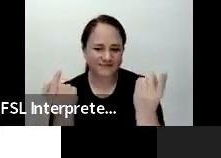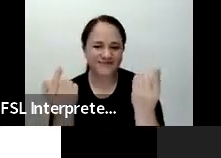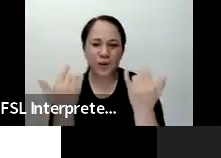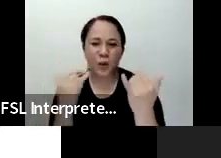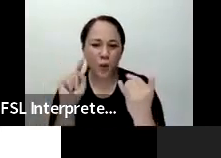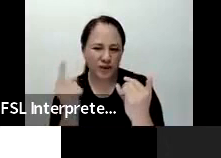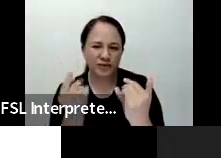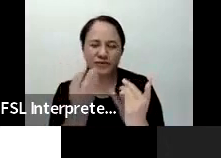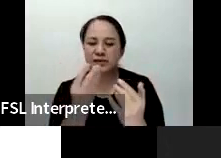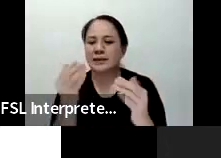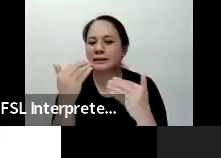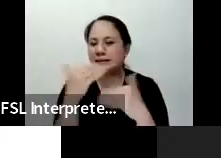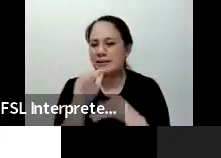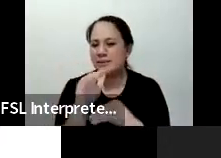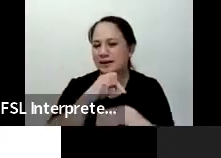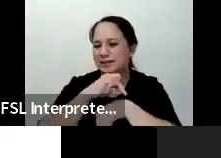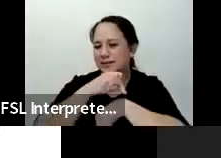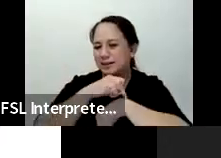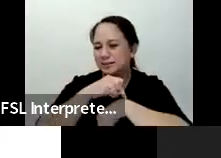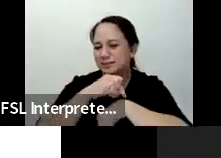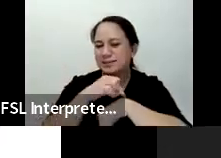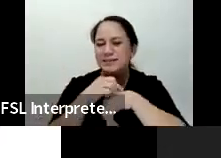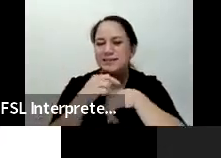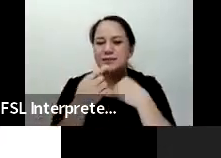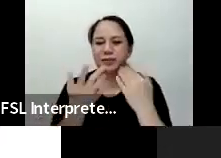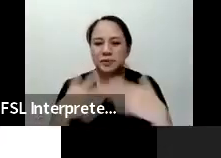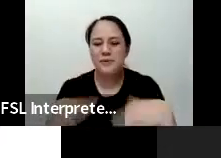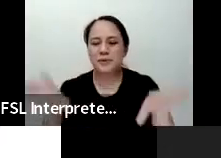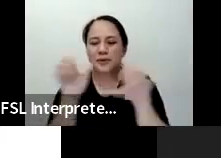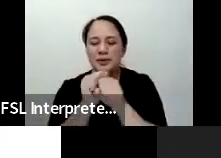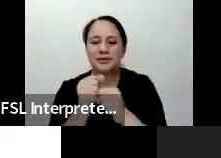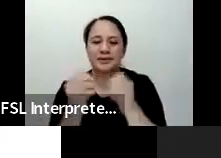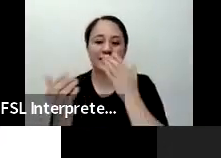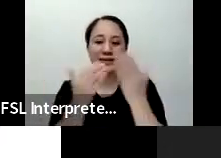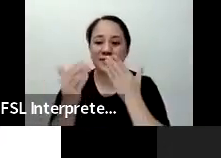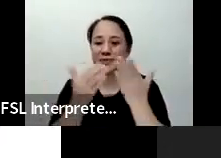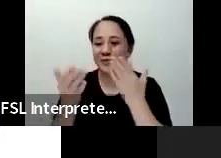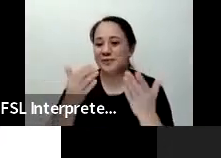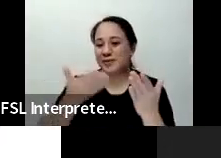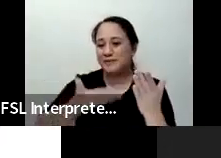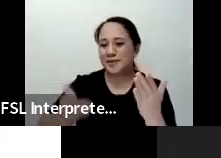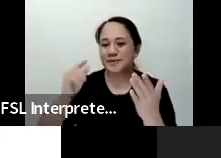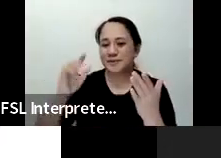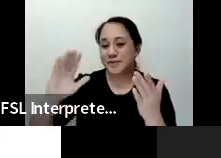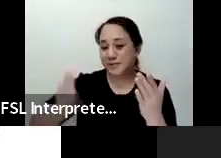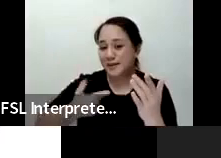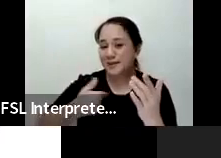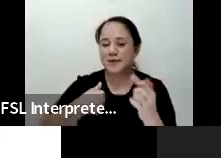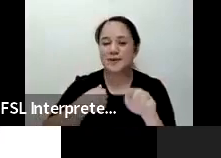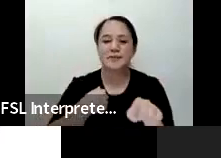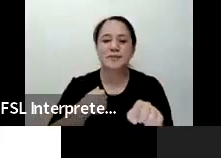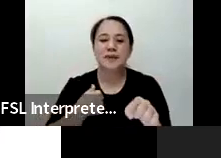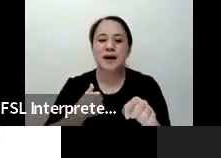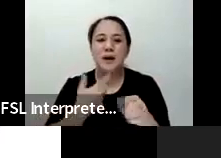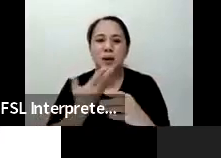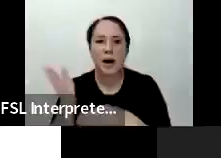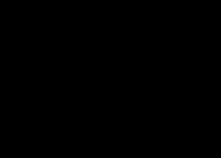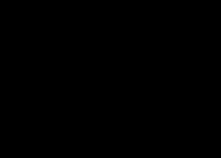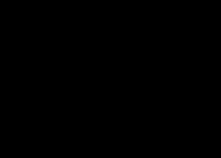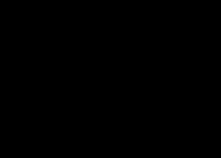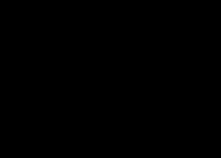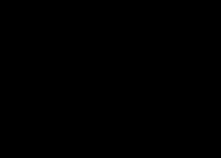have a very limited time, I should end here. Thanks for inviting at magandang umaga sa ating